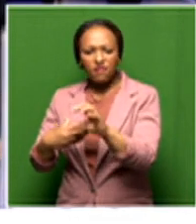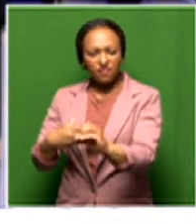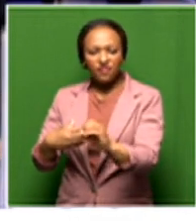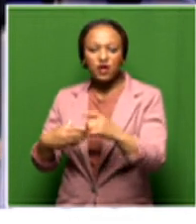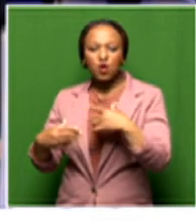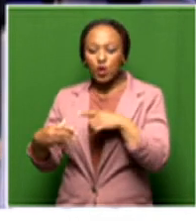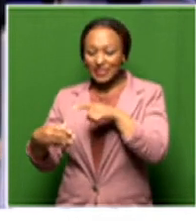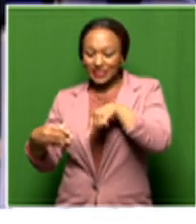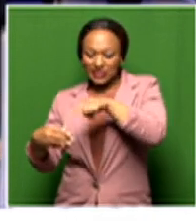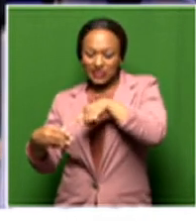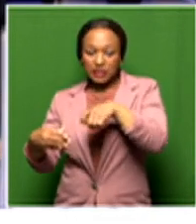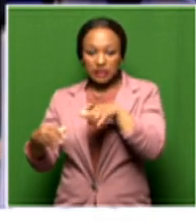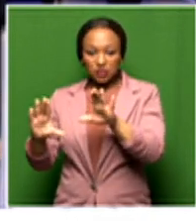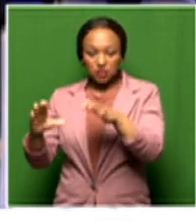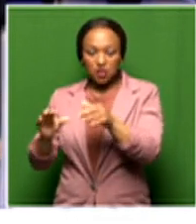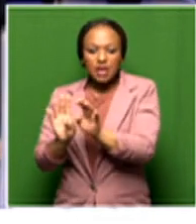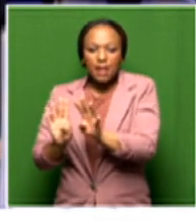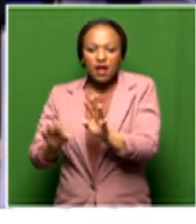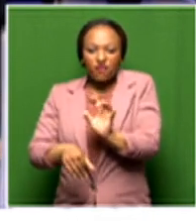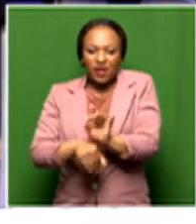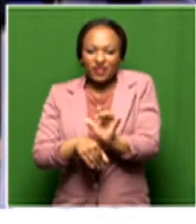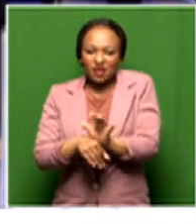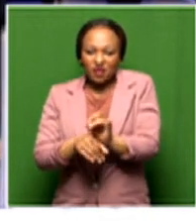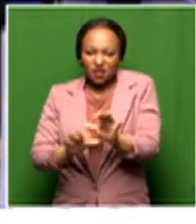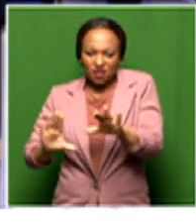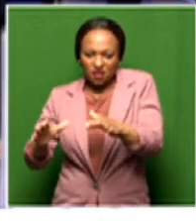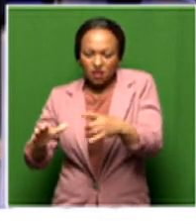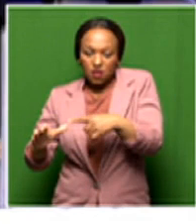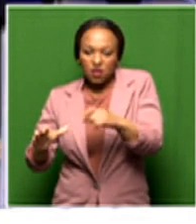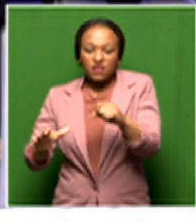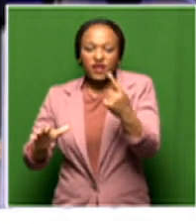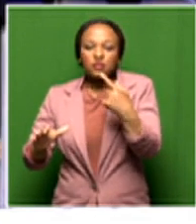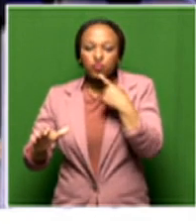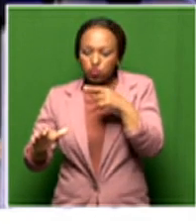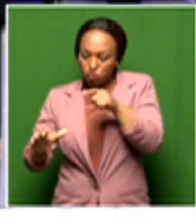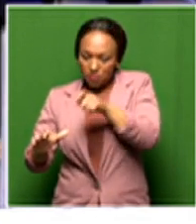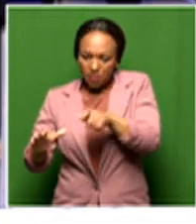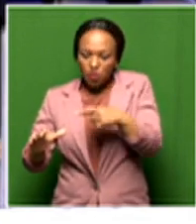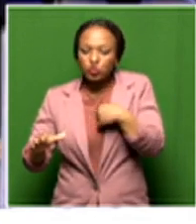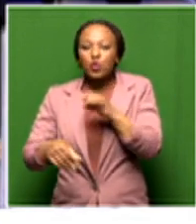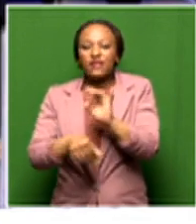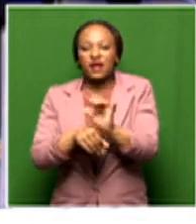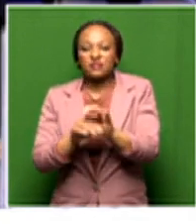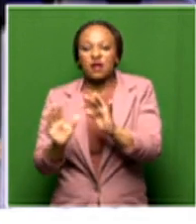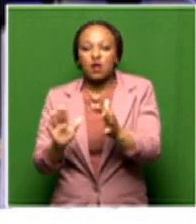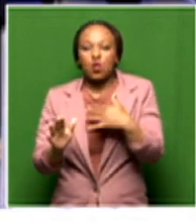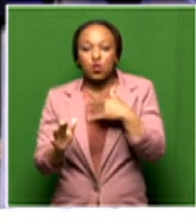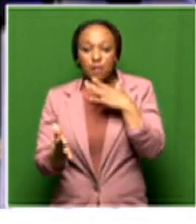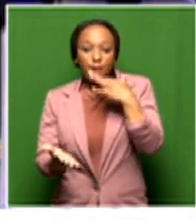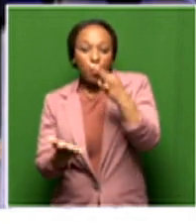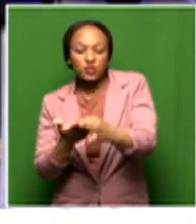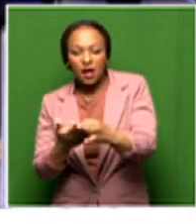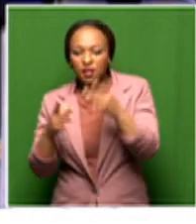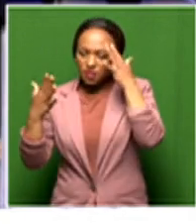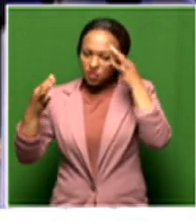as technical advisory panels that really are the first kind of line in really distilling the proposals and